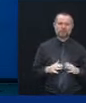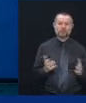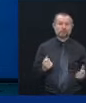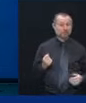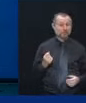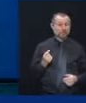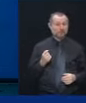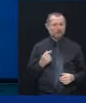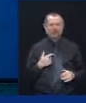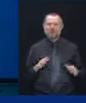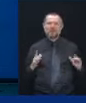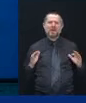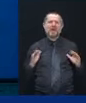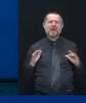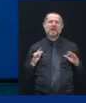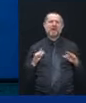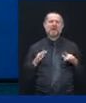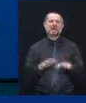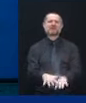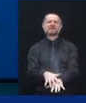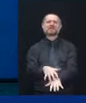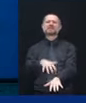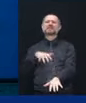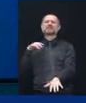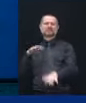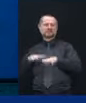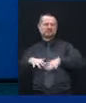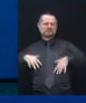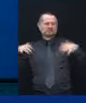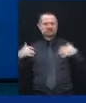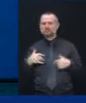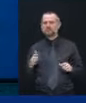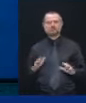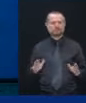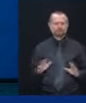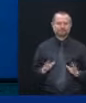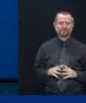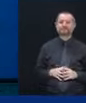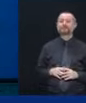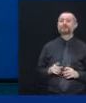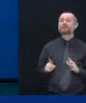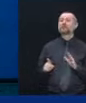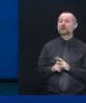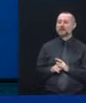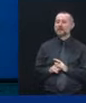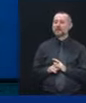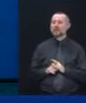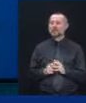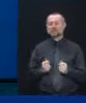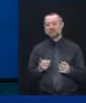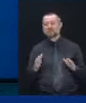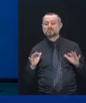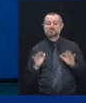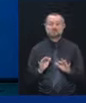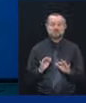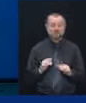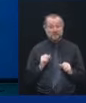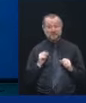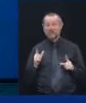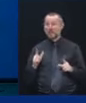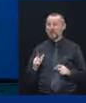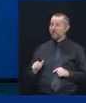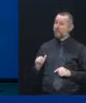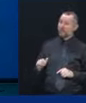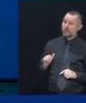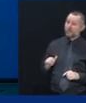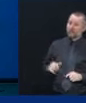mass gatherings. We don't want large crowds. So pop-up performances that will surprise people and bring the arts back. It